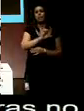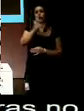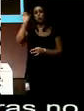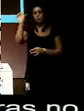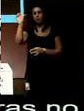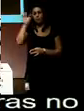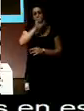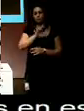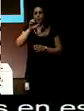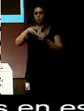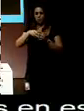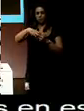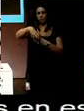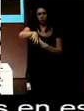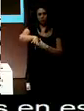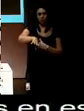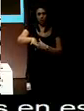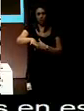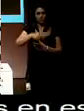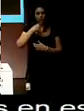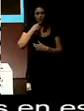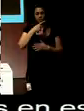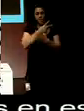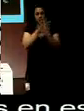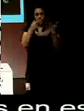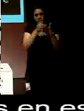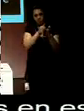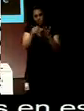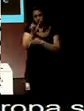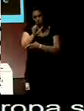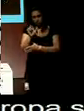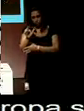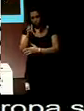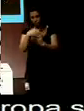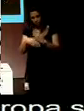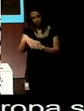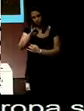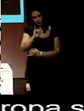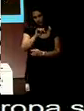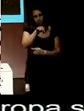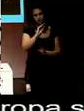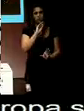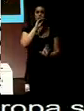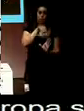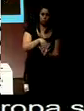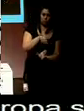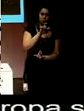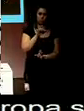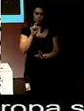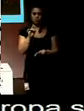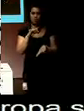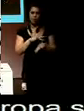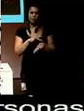really exact, but in Europe we are talking around 27 million people with